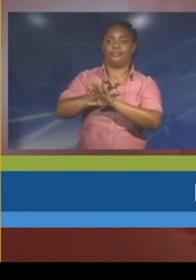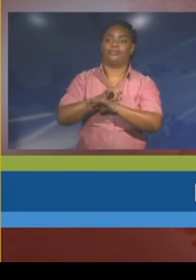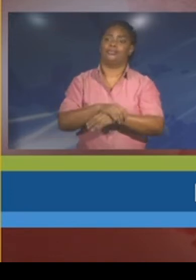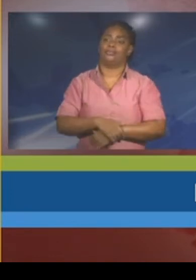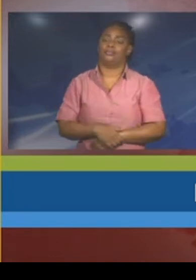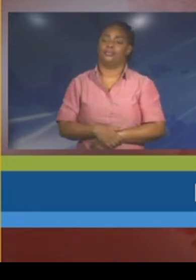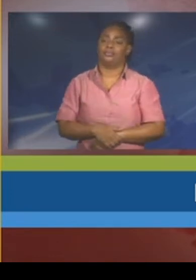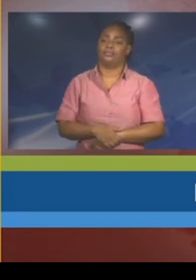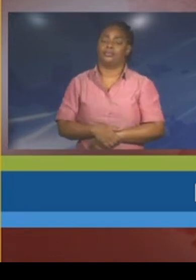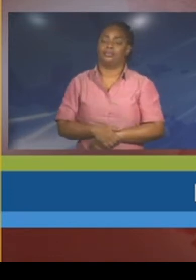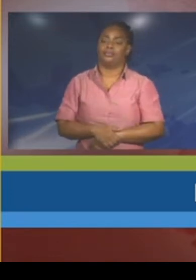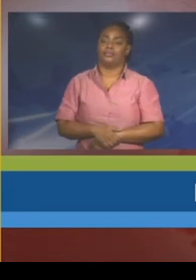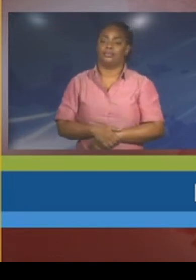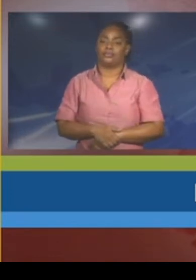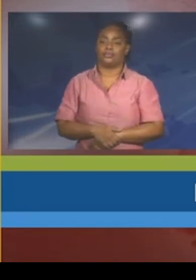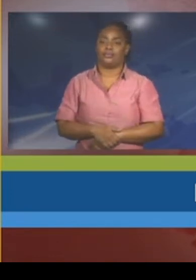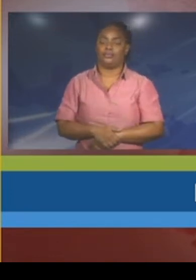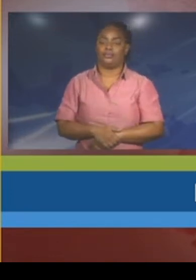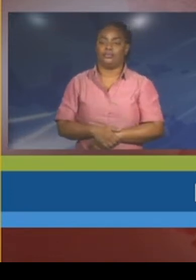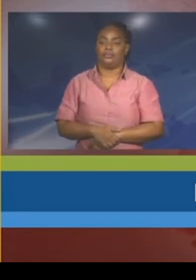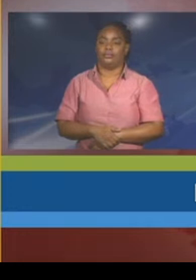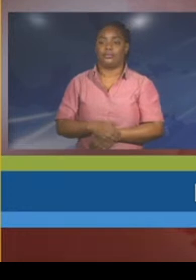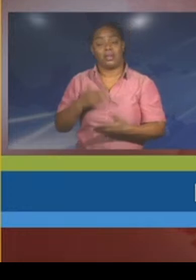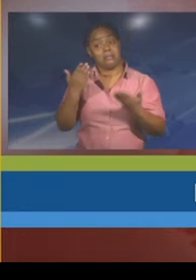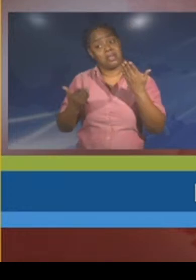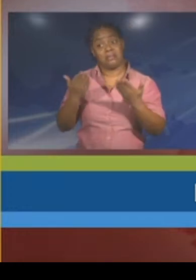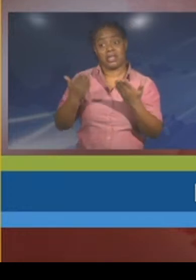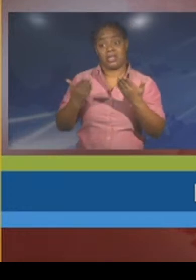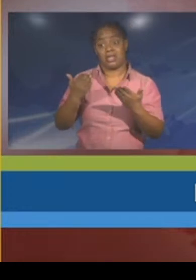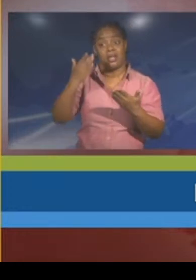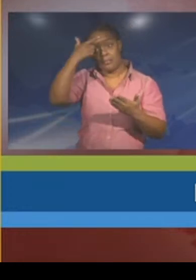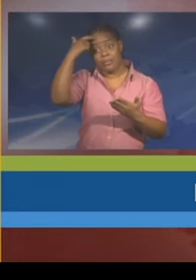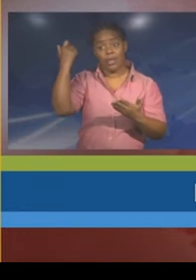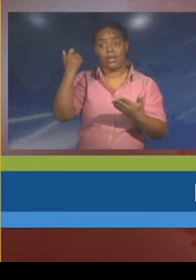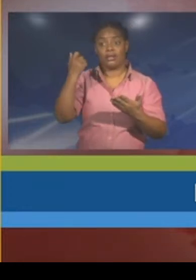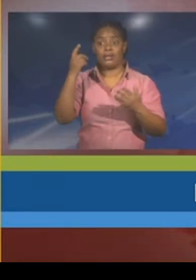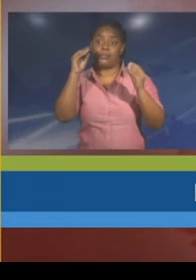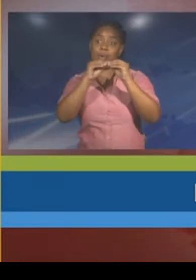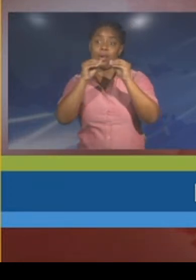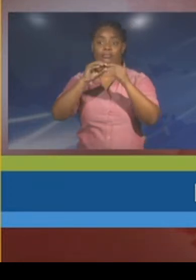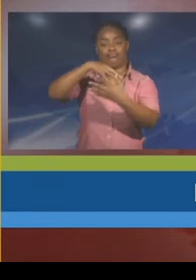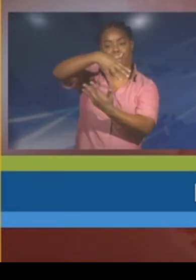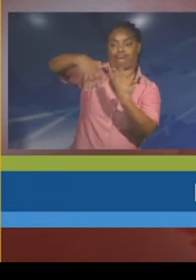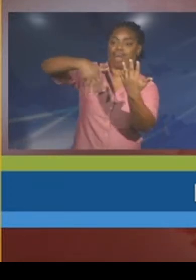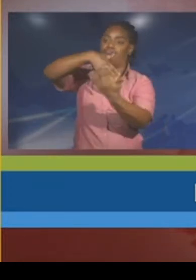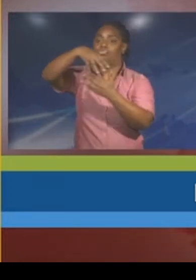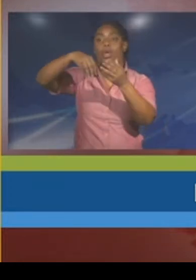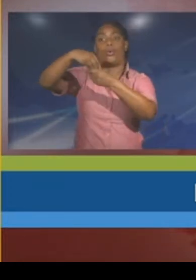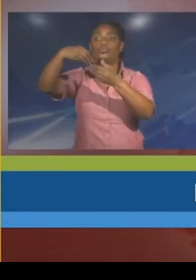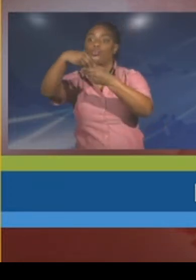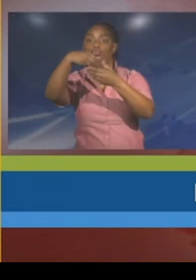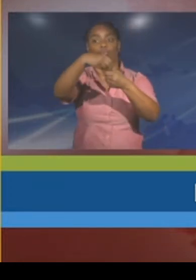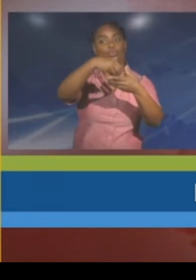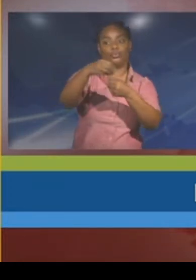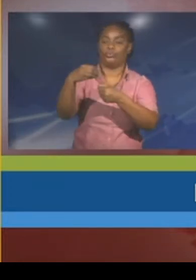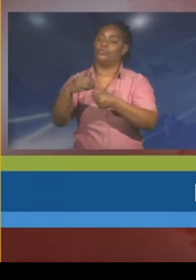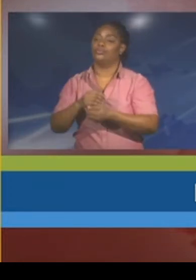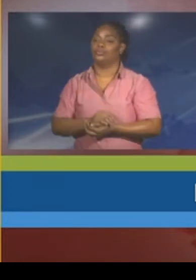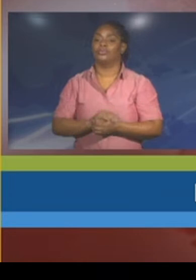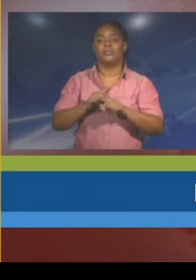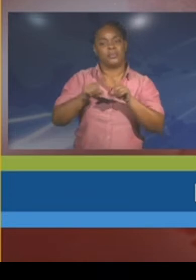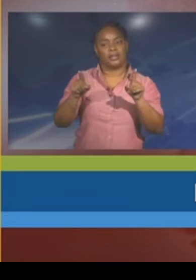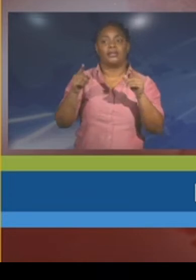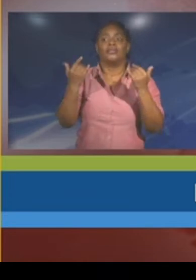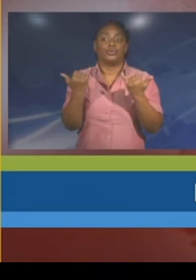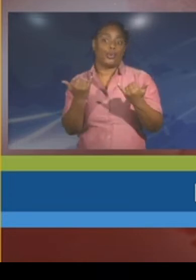latter half of June, possibly related to a lot more of the mixing activities that may have been taking place at that time. But we do continue to monitor, and